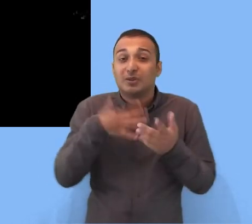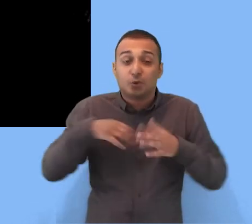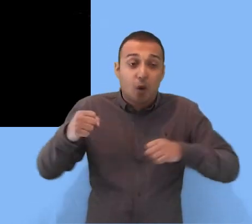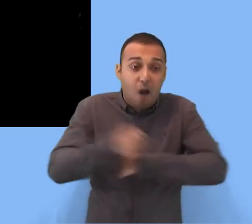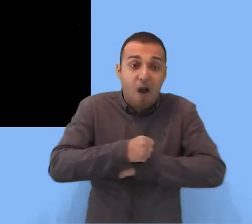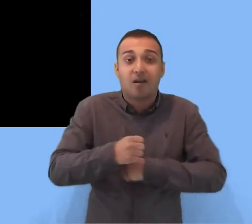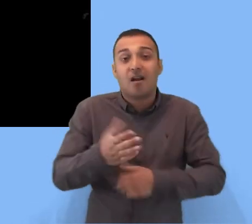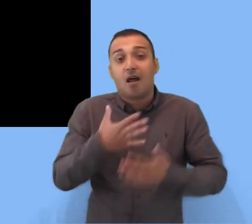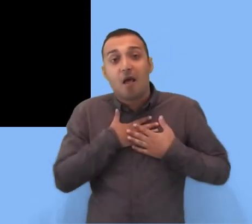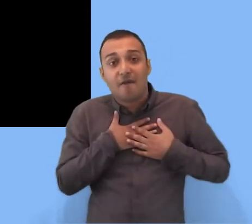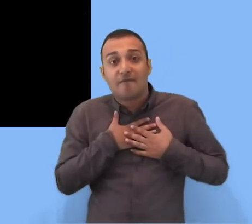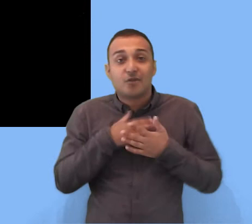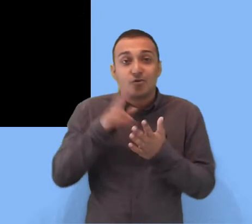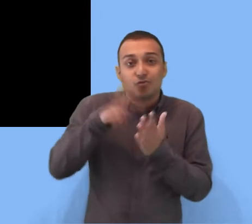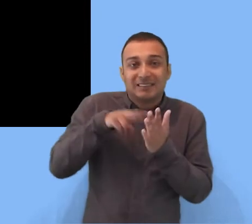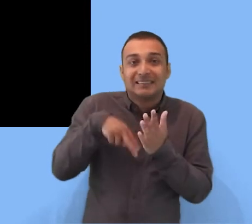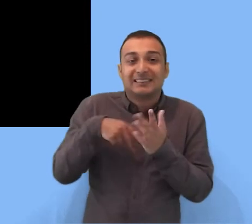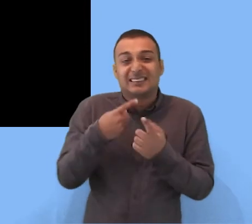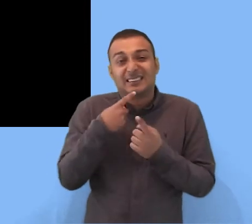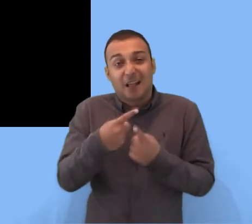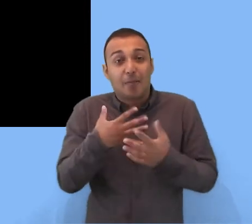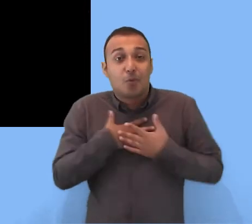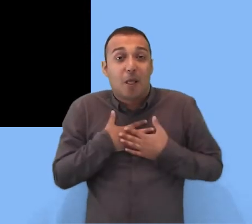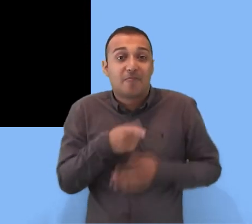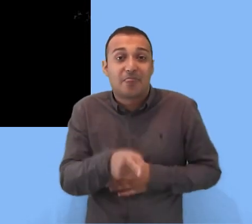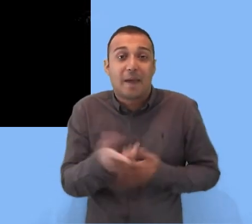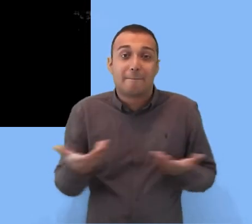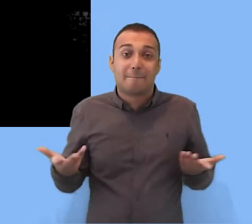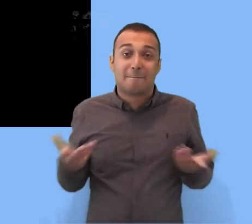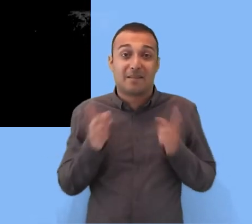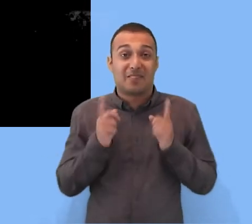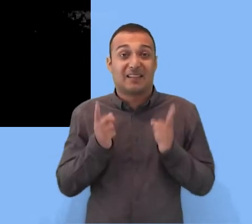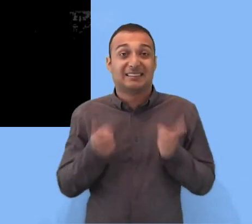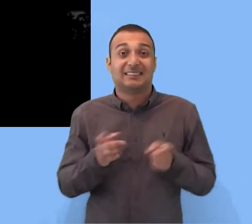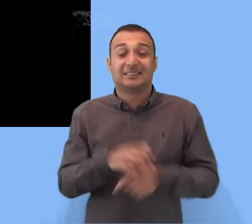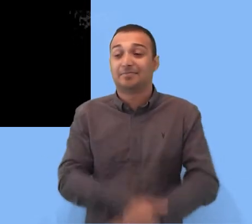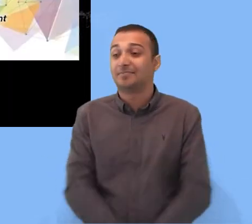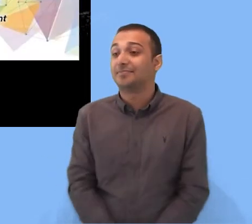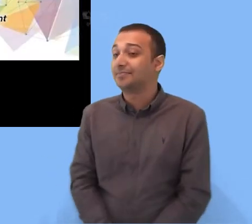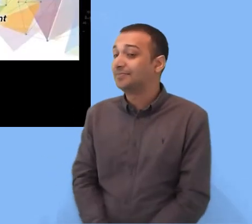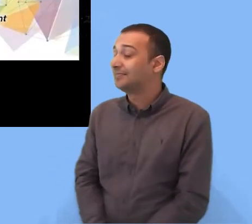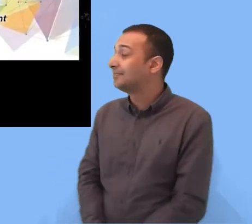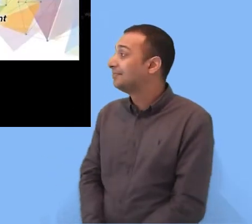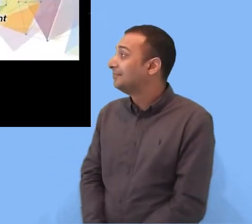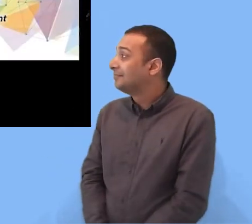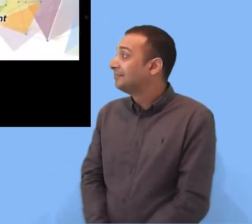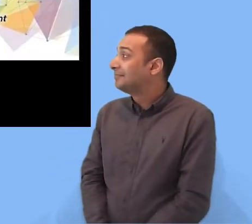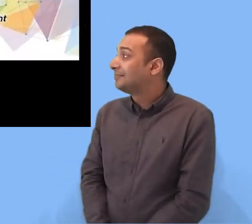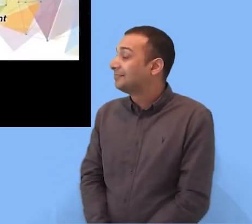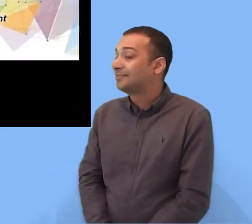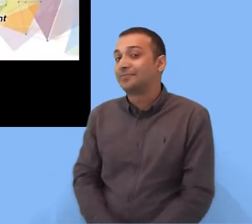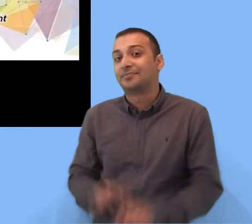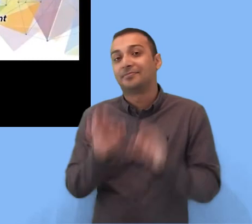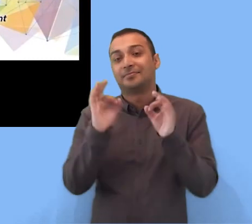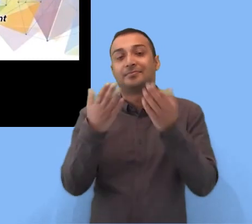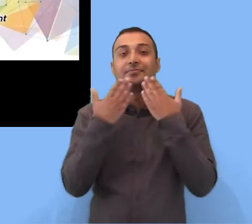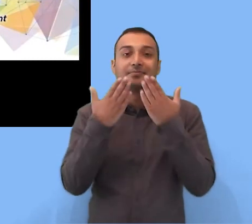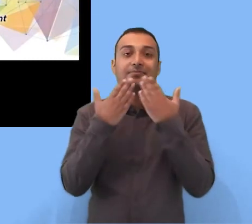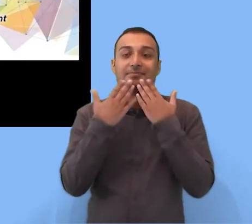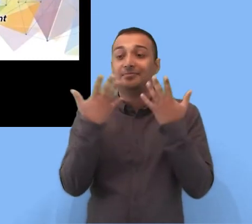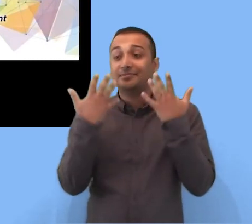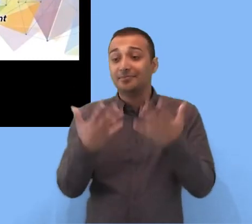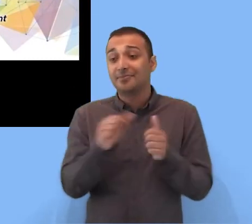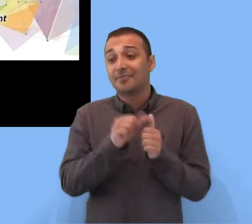Thanks so much, Janet. I think that's a nice time to bring in Suma. So really, really excited to have Suma